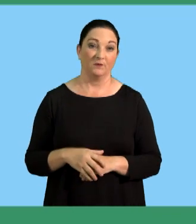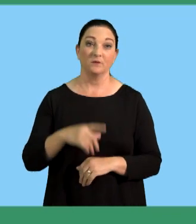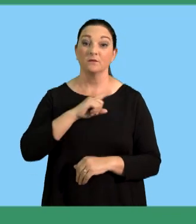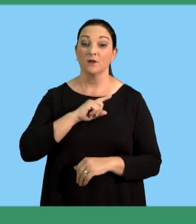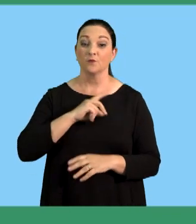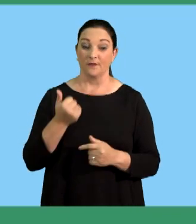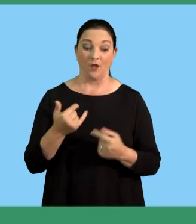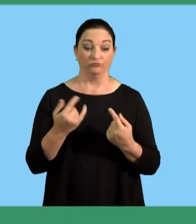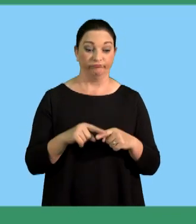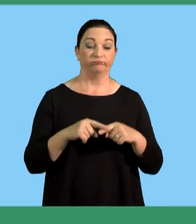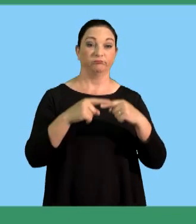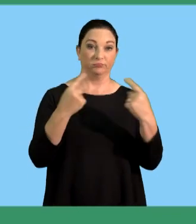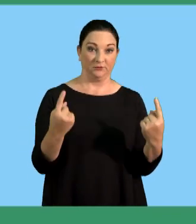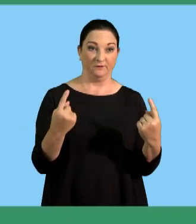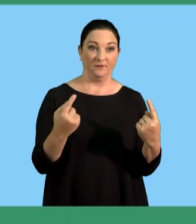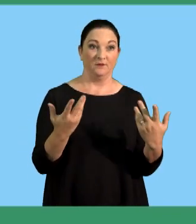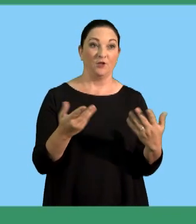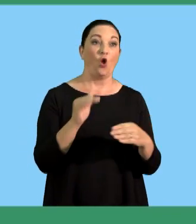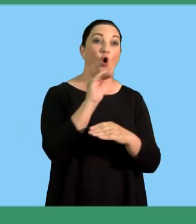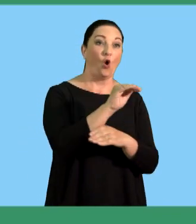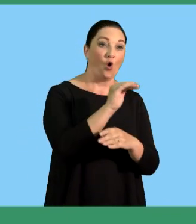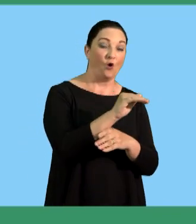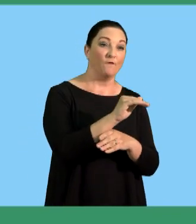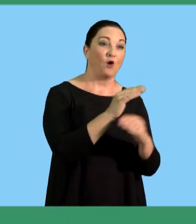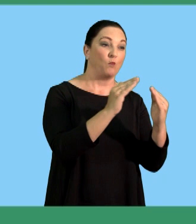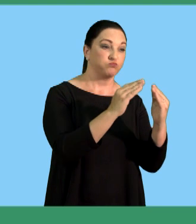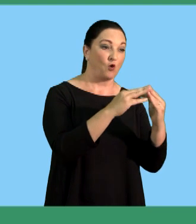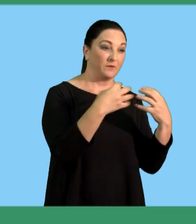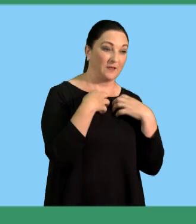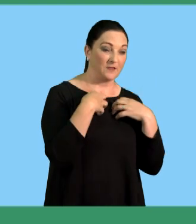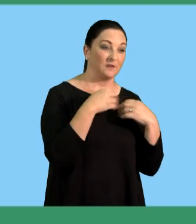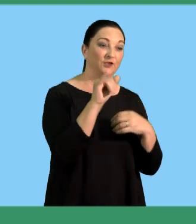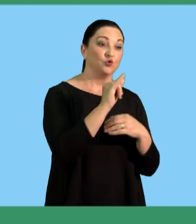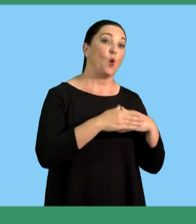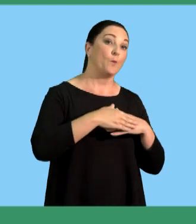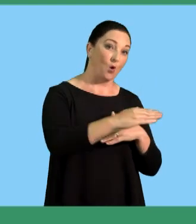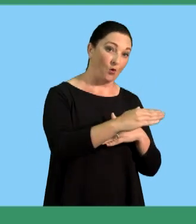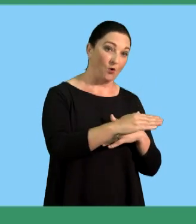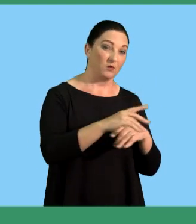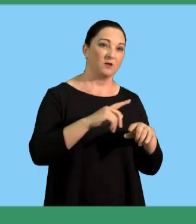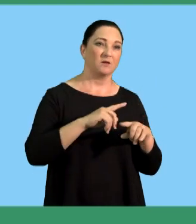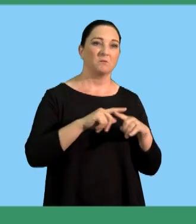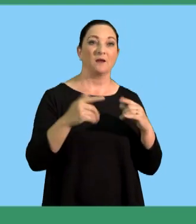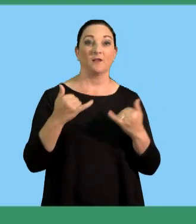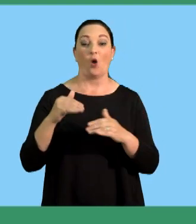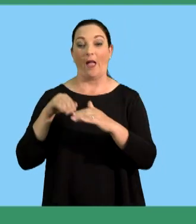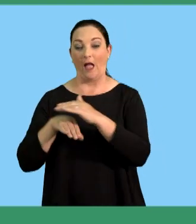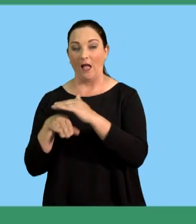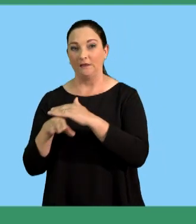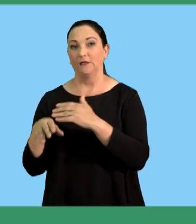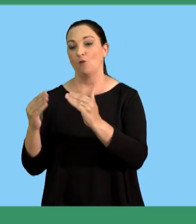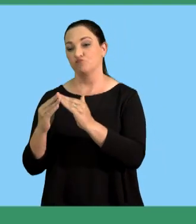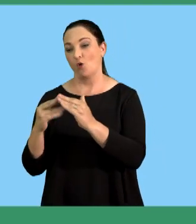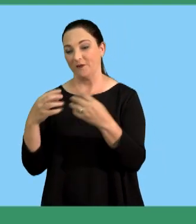there. That is the critical difference between the two. Over insurance, property or assets are insured for more, but then when you're looking into